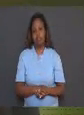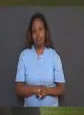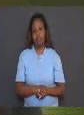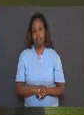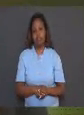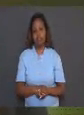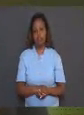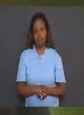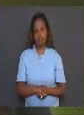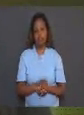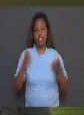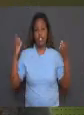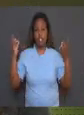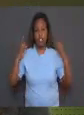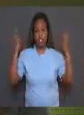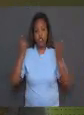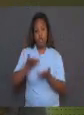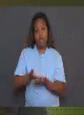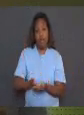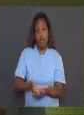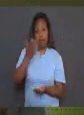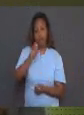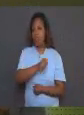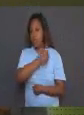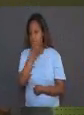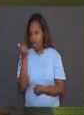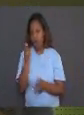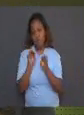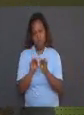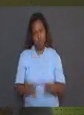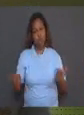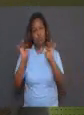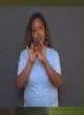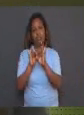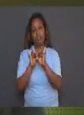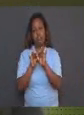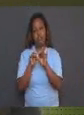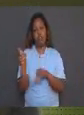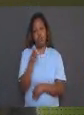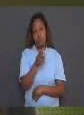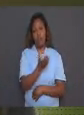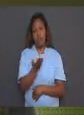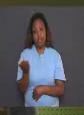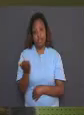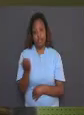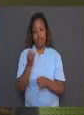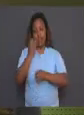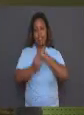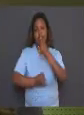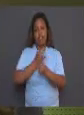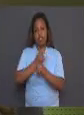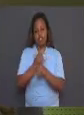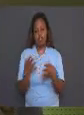Natural resources are another important factor in